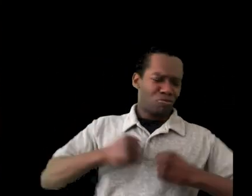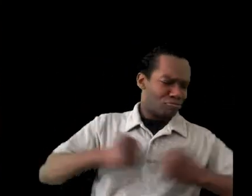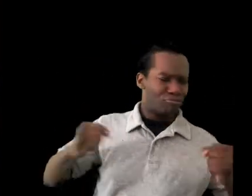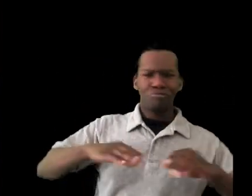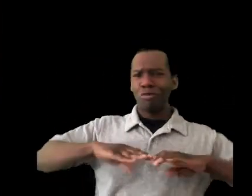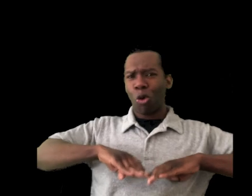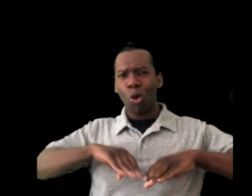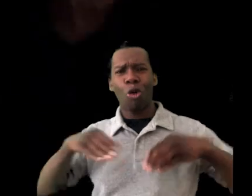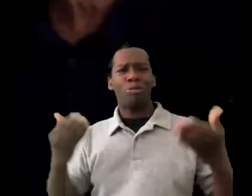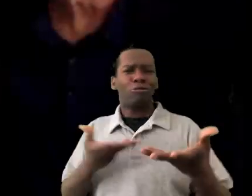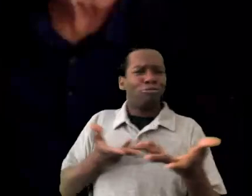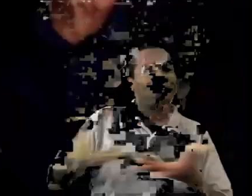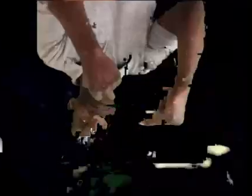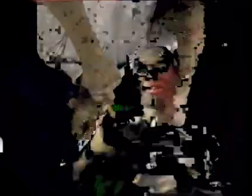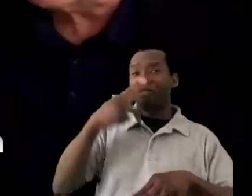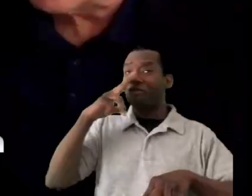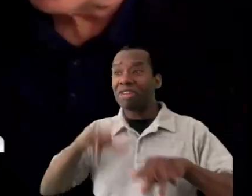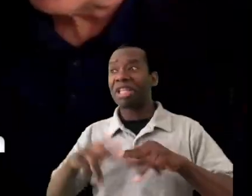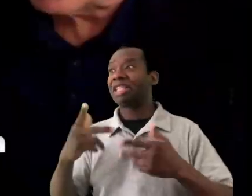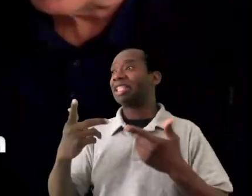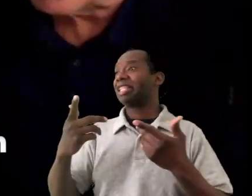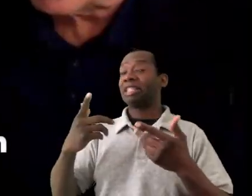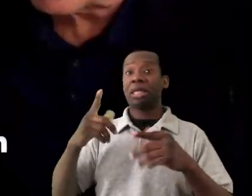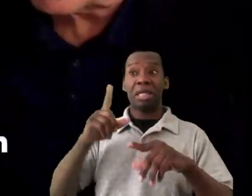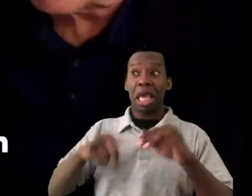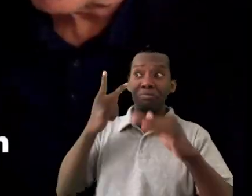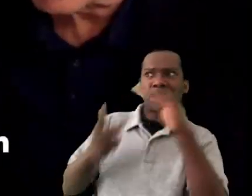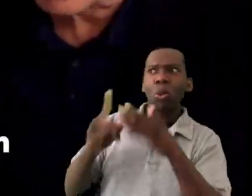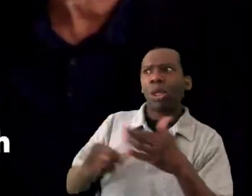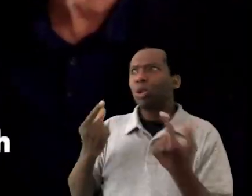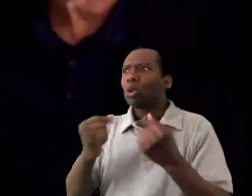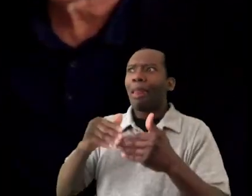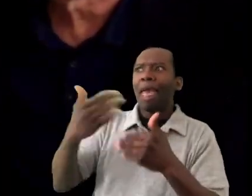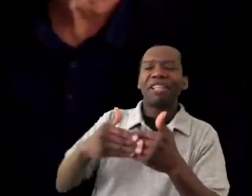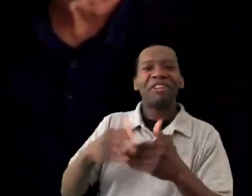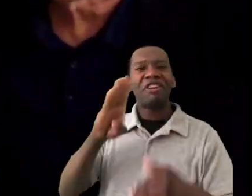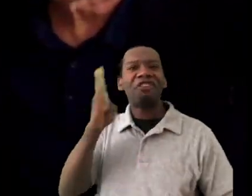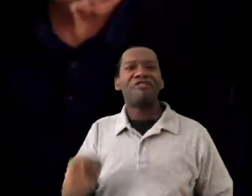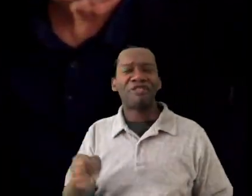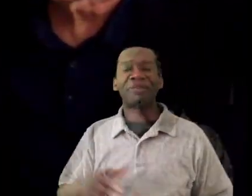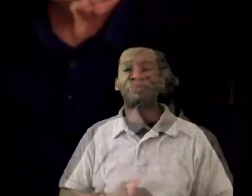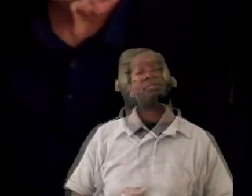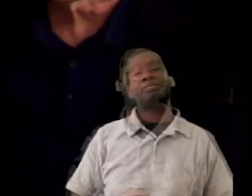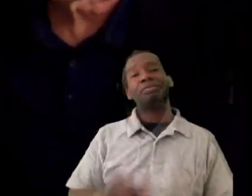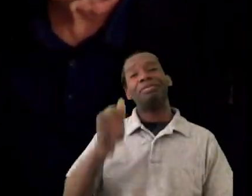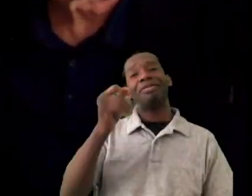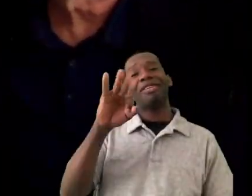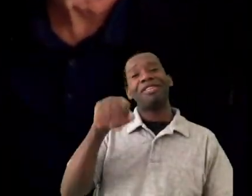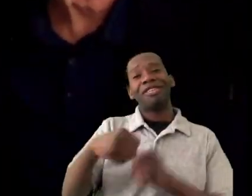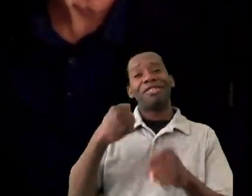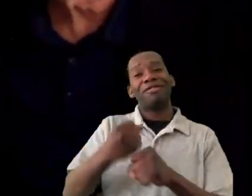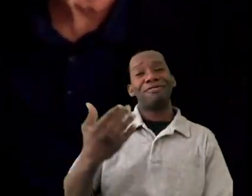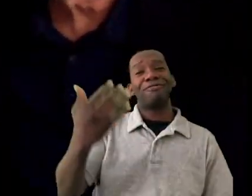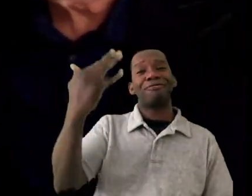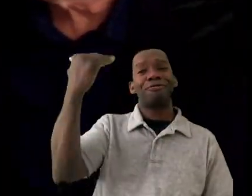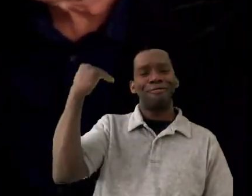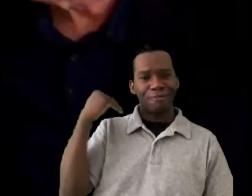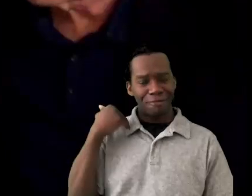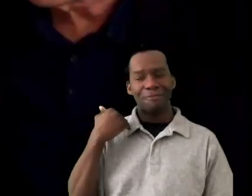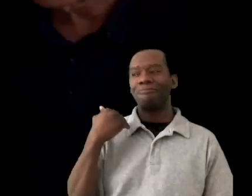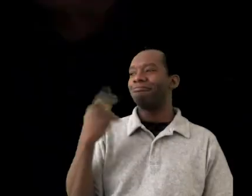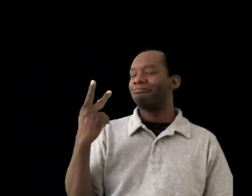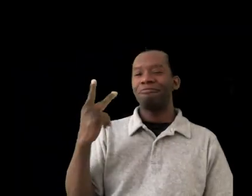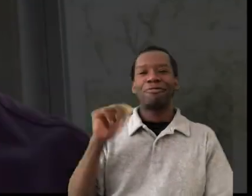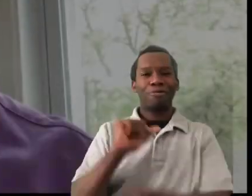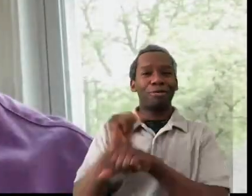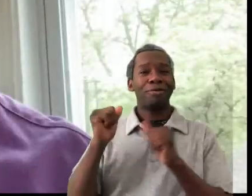guardian angel. Johnny was mad fun to be with on stage. So generous, unpredictable,